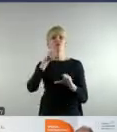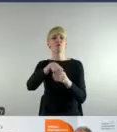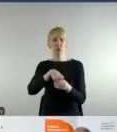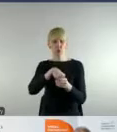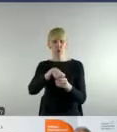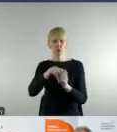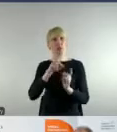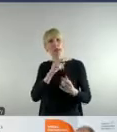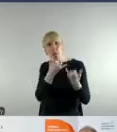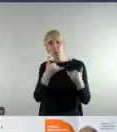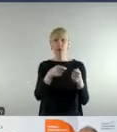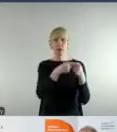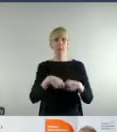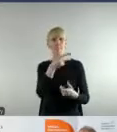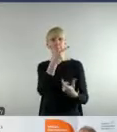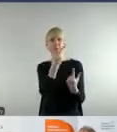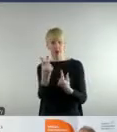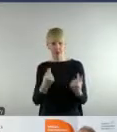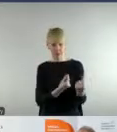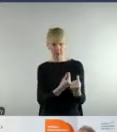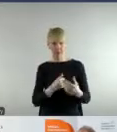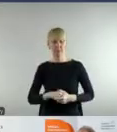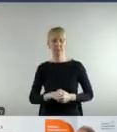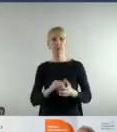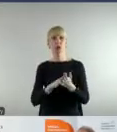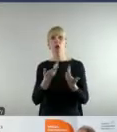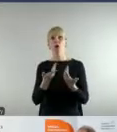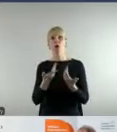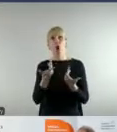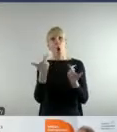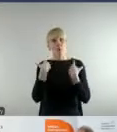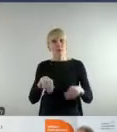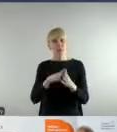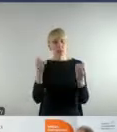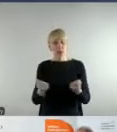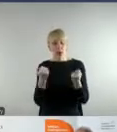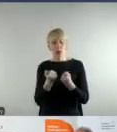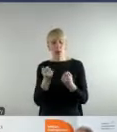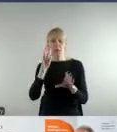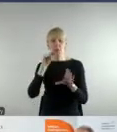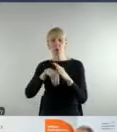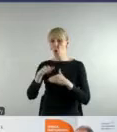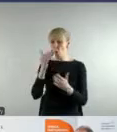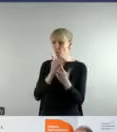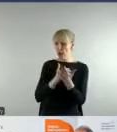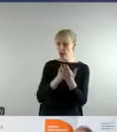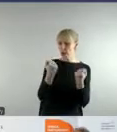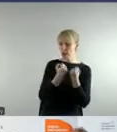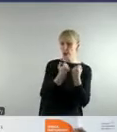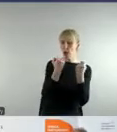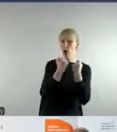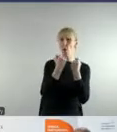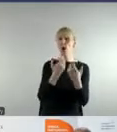shows exactly what we're facing, how to include all the partners, all the entities into these activities